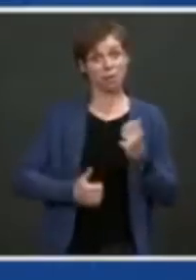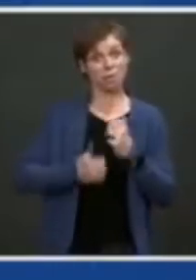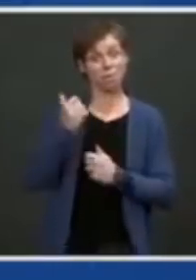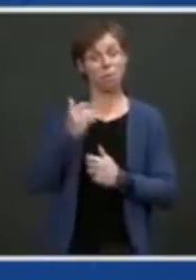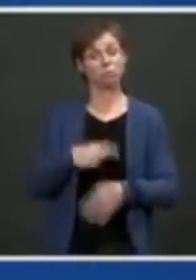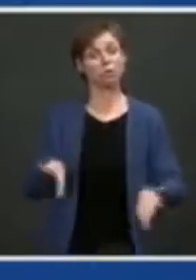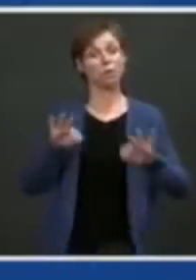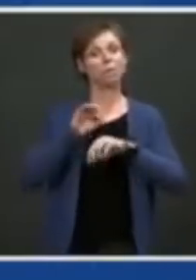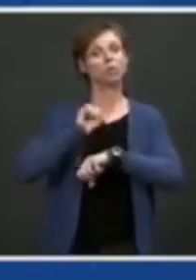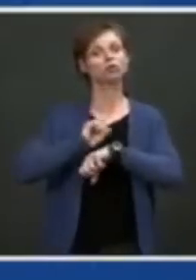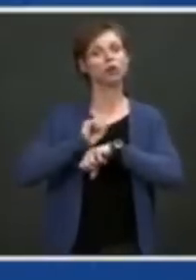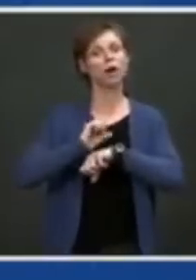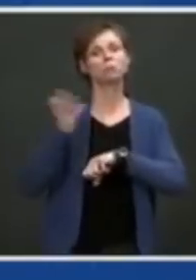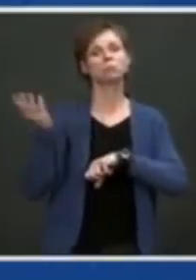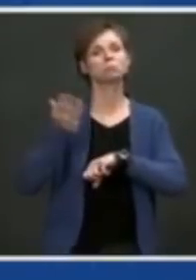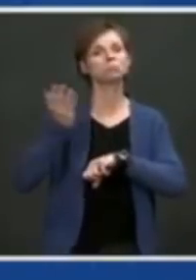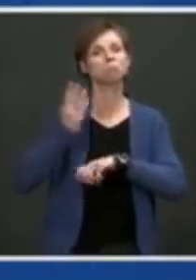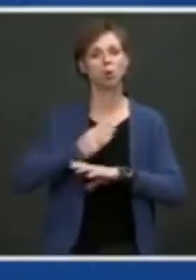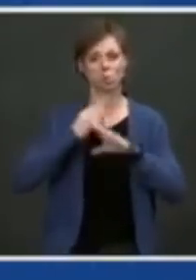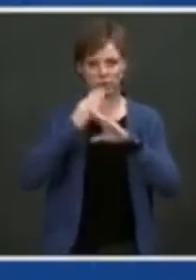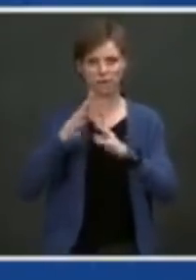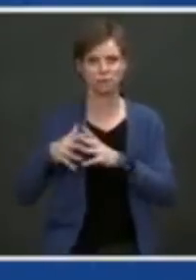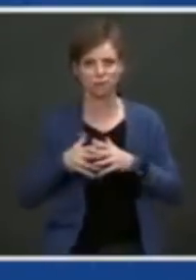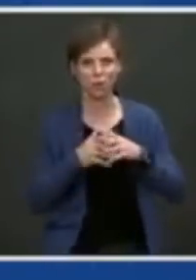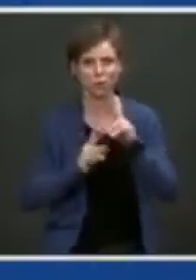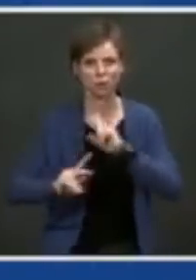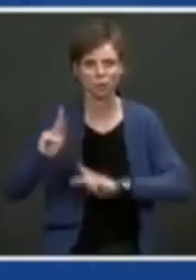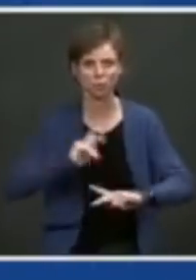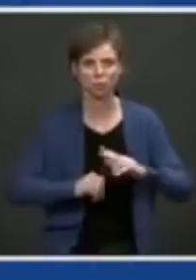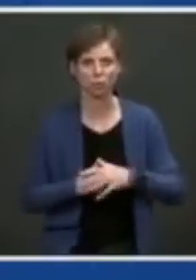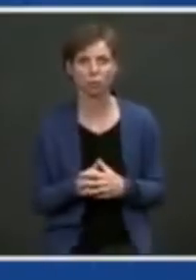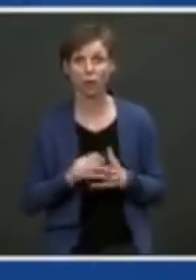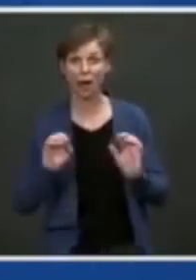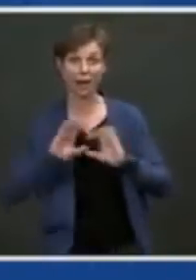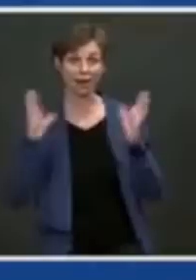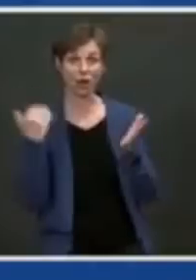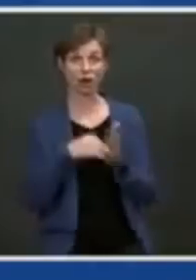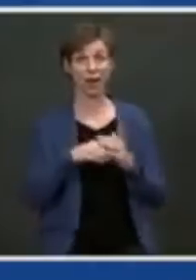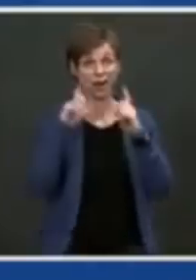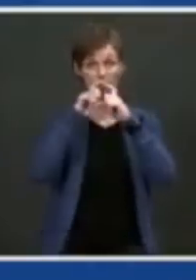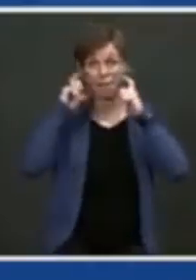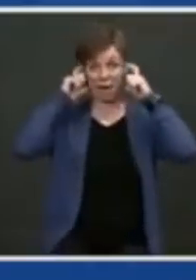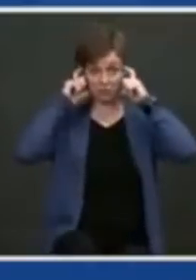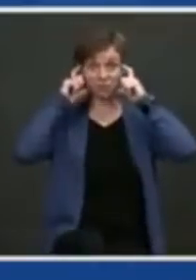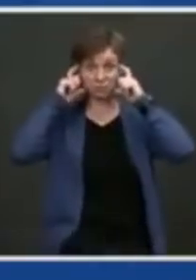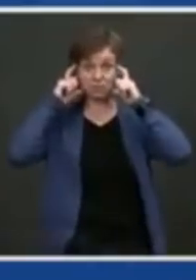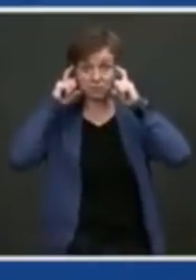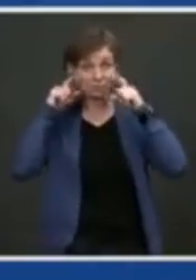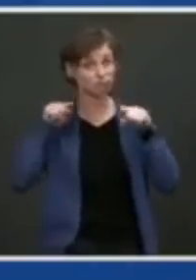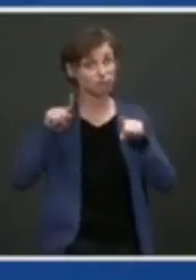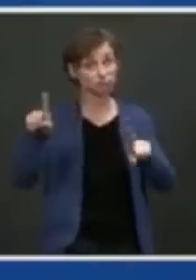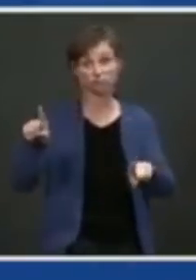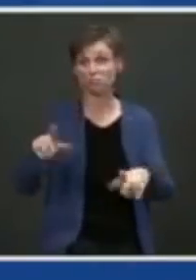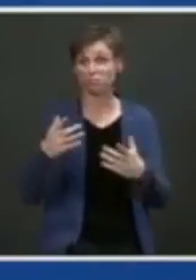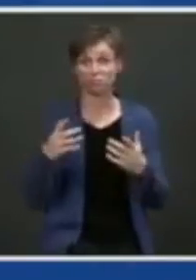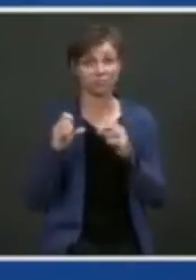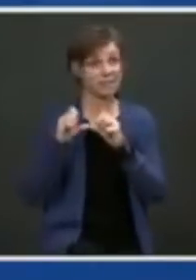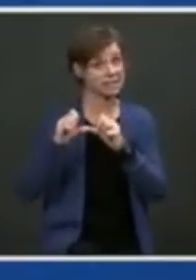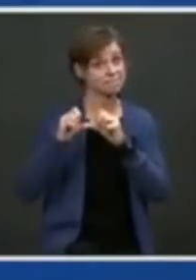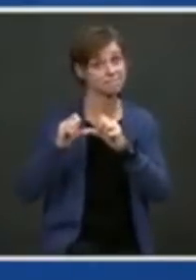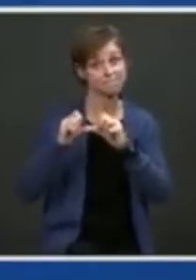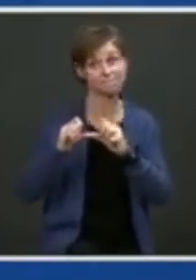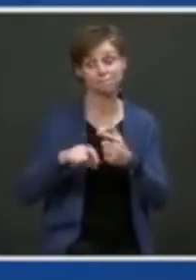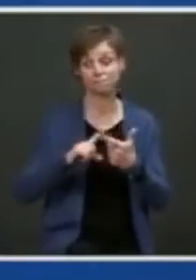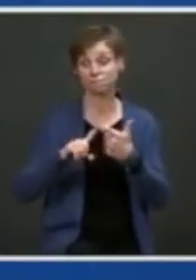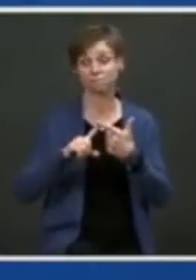American people. Let me be clear again. Wearing this mask in the meantime, making sure you wash